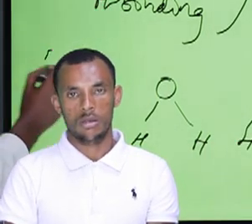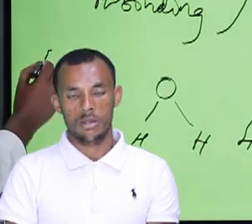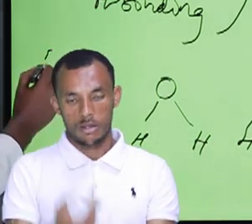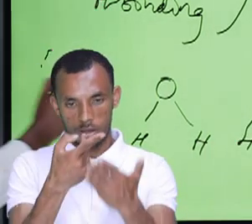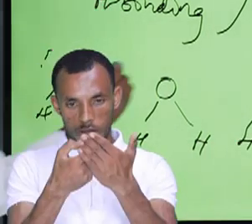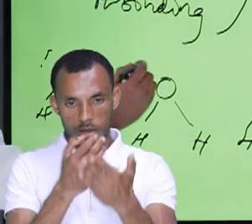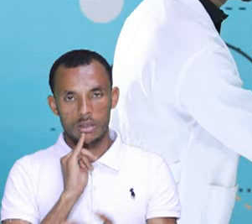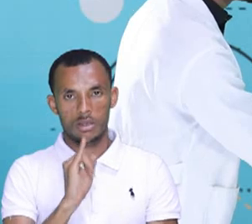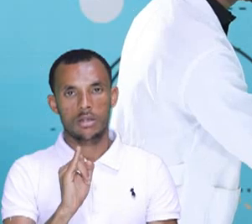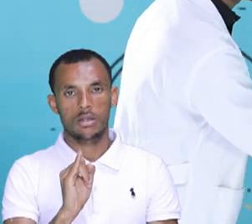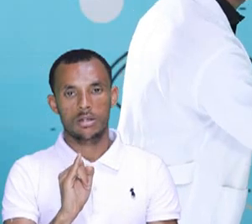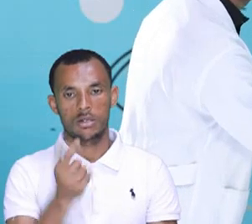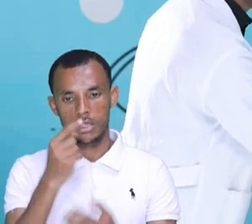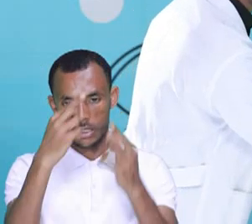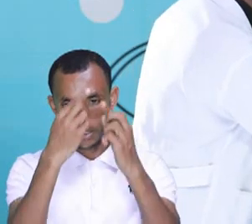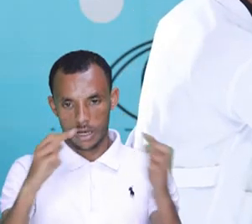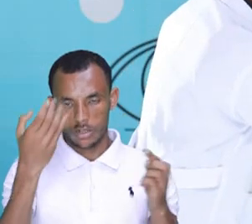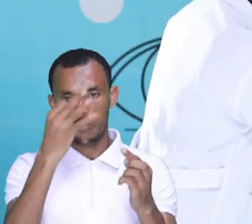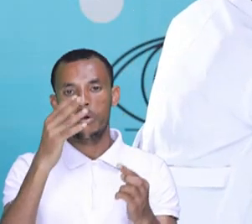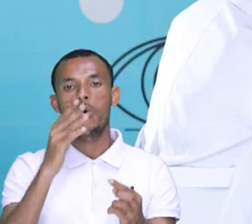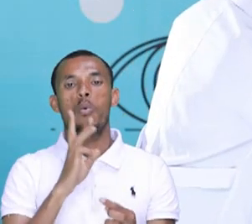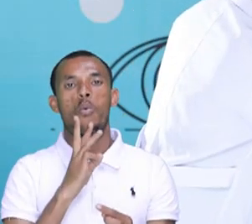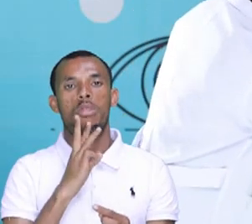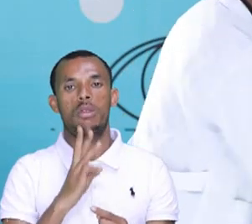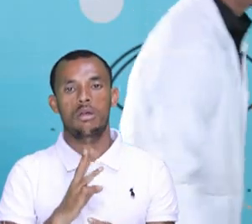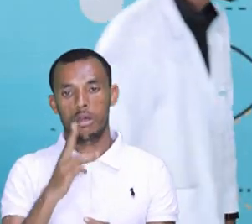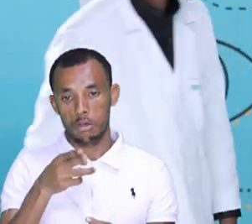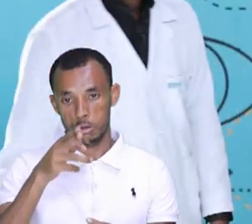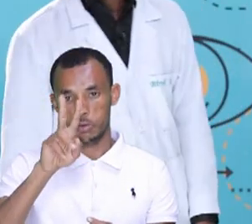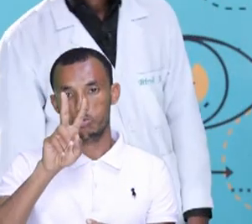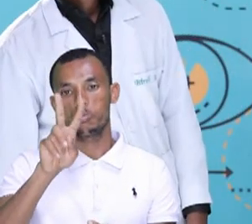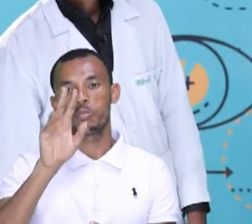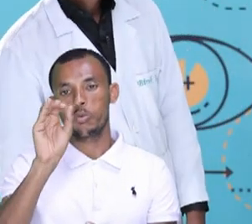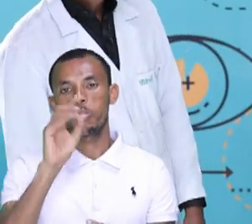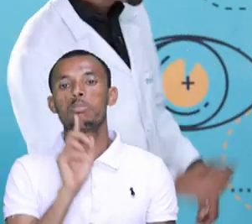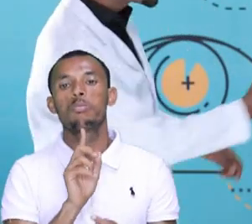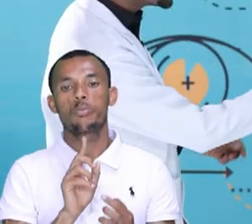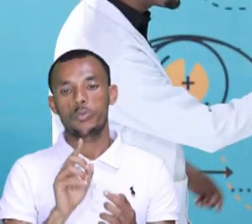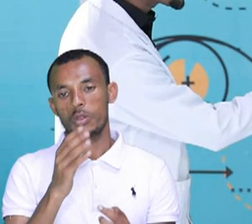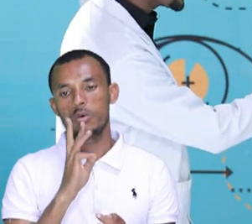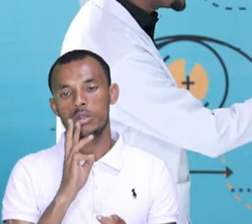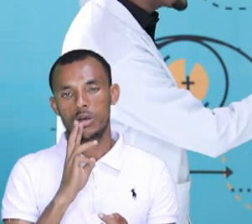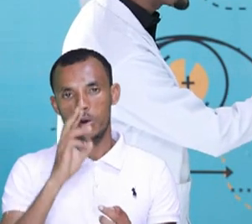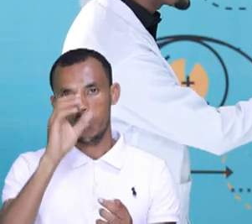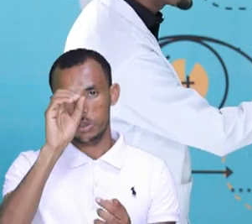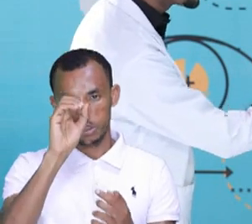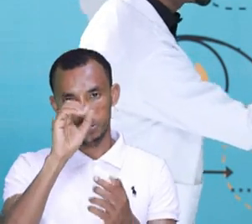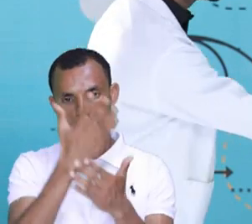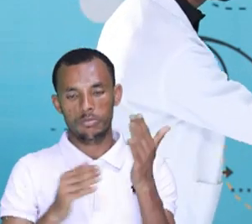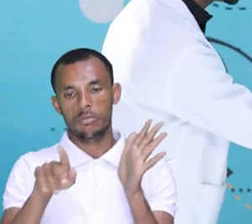on. This is the structure of H2. You know water is V-shaped structures. Oxygen is partially